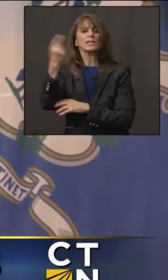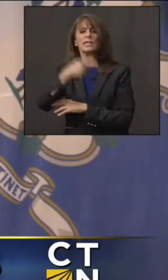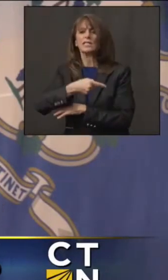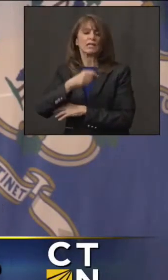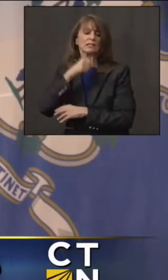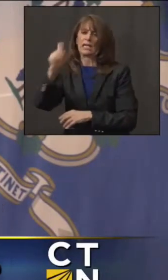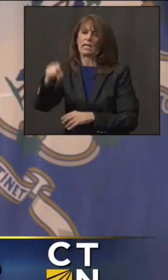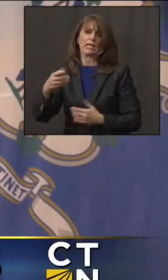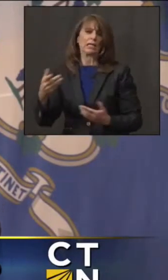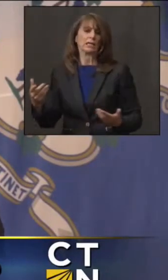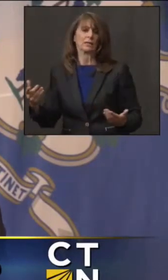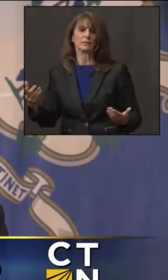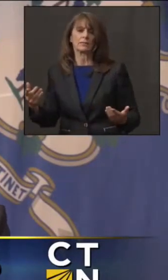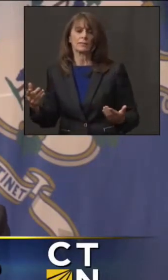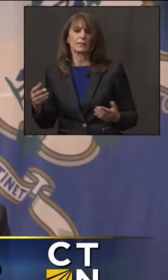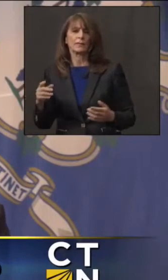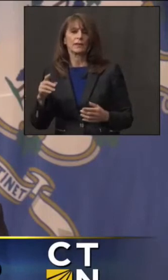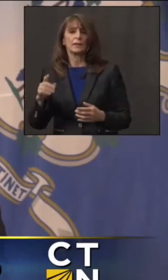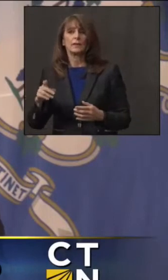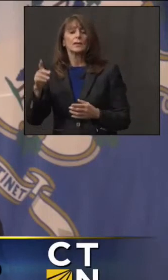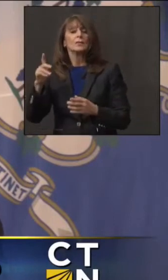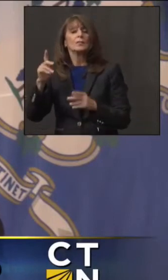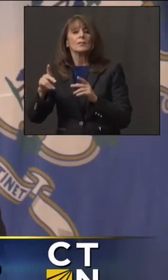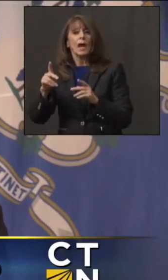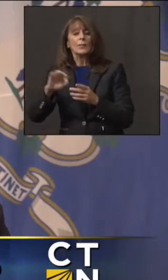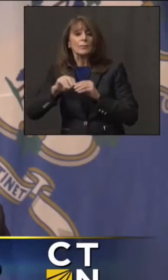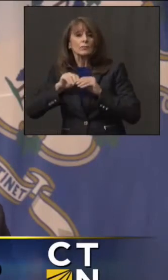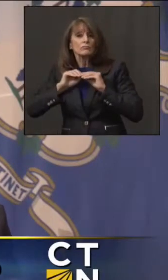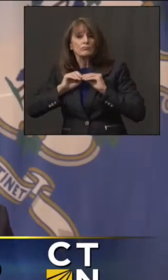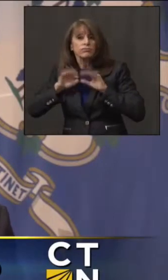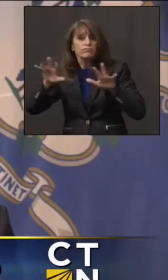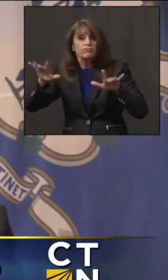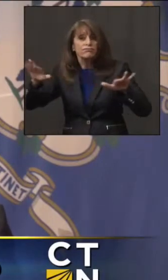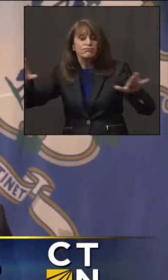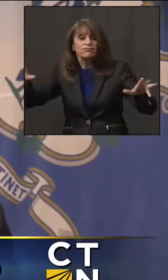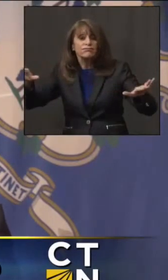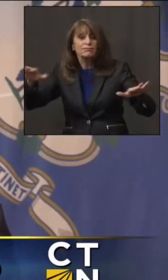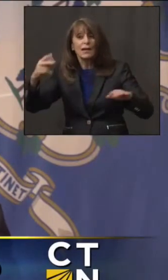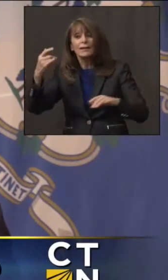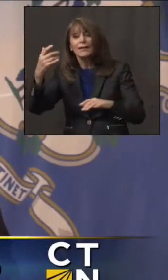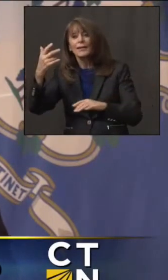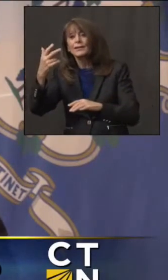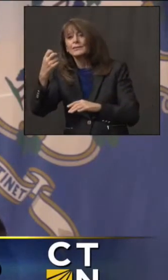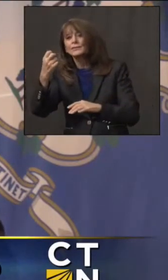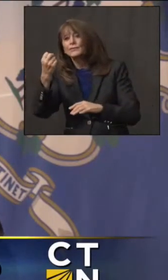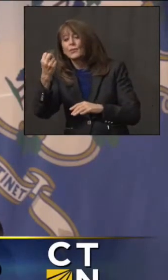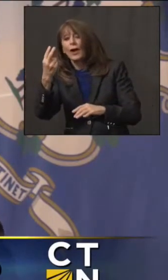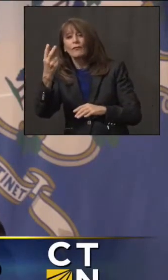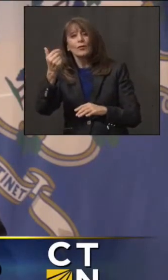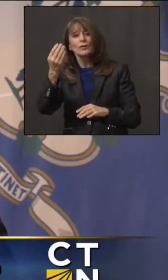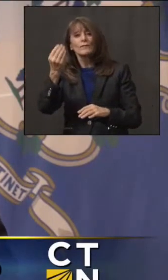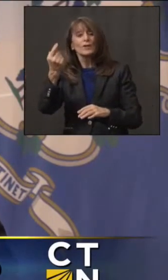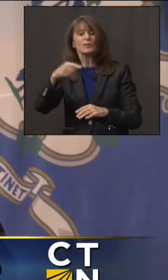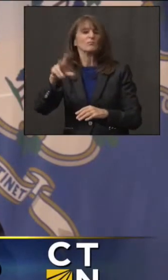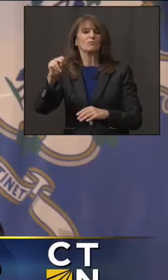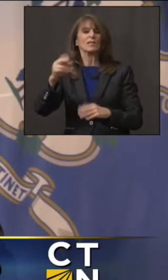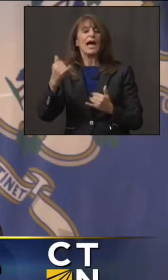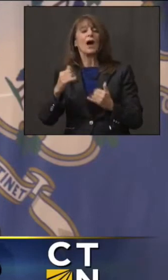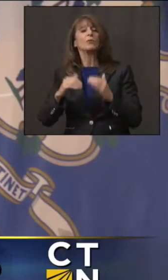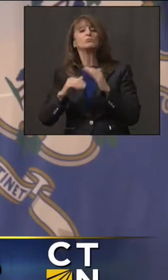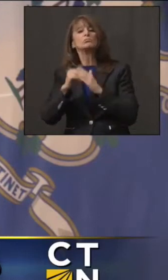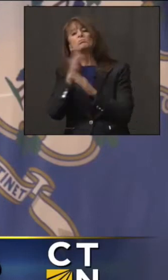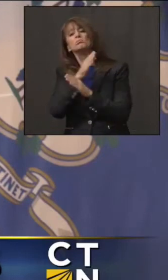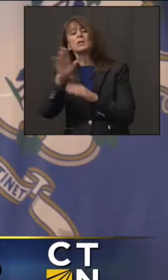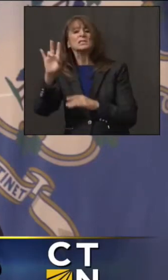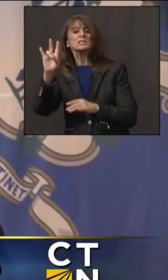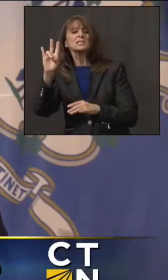need. People aren't shedding the virus, or almost not at all, that final 3 or 4 days. They're doing 7 to 10 days,